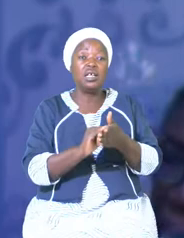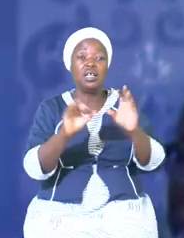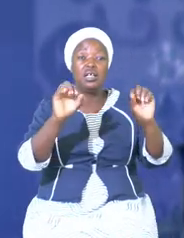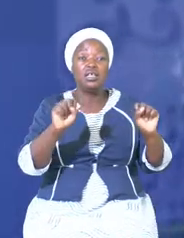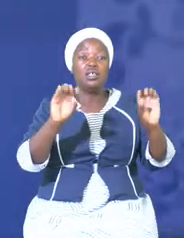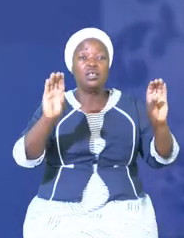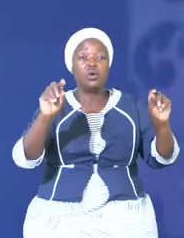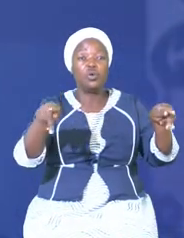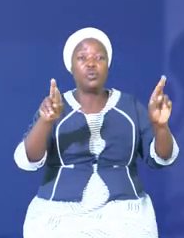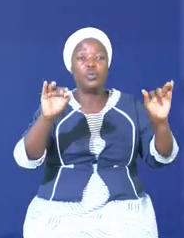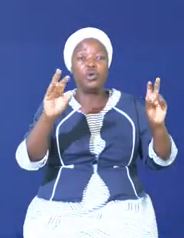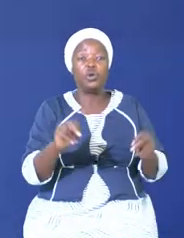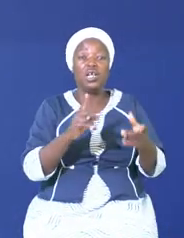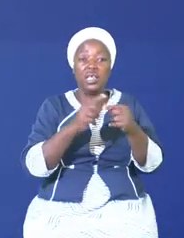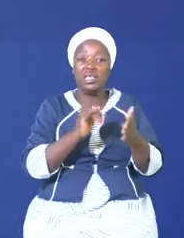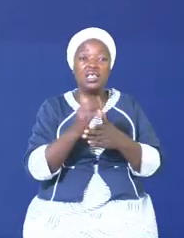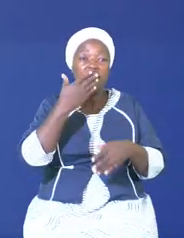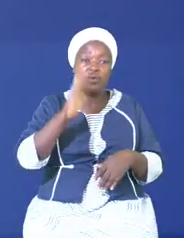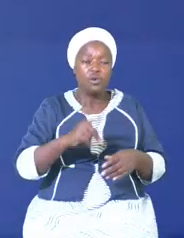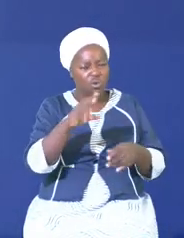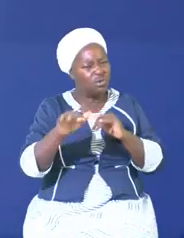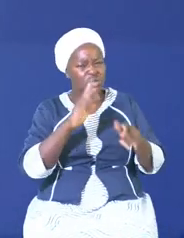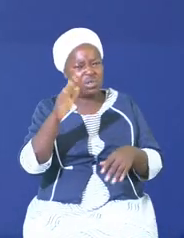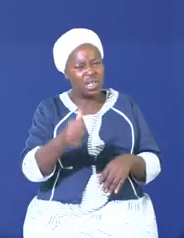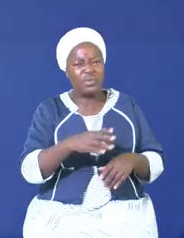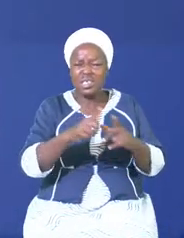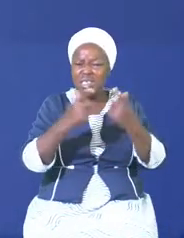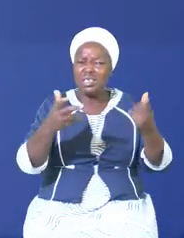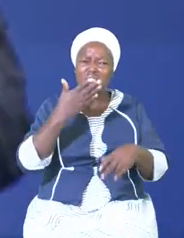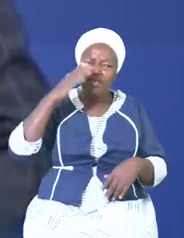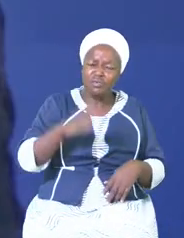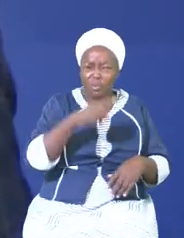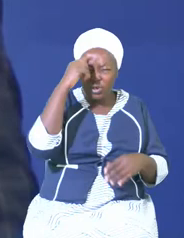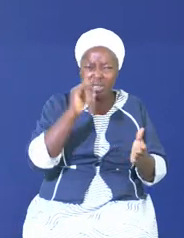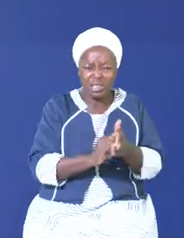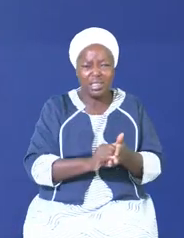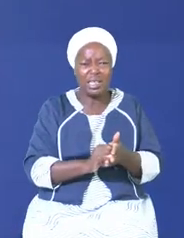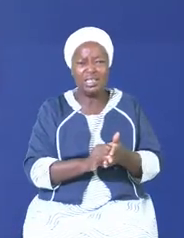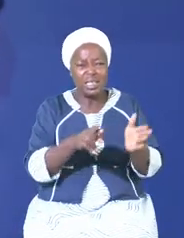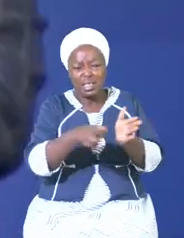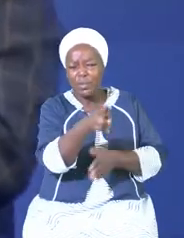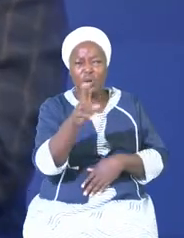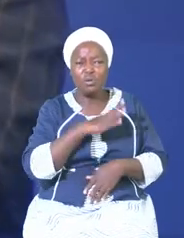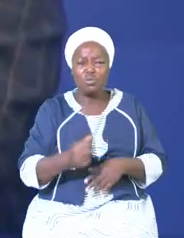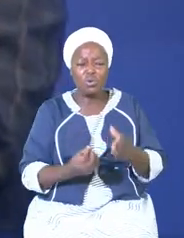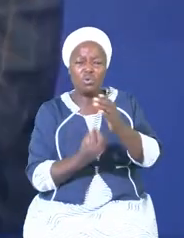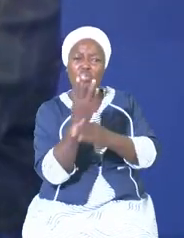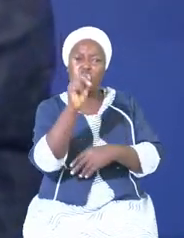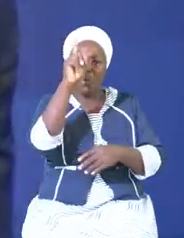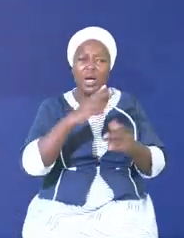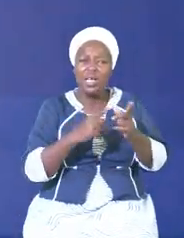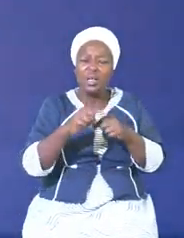evil, you're doing yourself a great evil, because that snake, that serpent, that scorpion is going to grow up, and when it grows